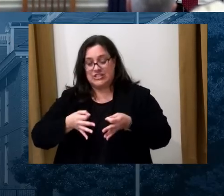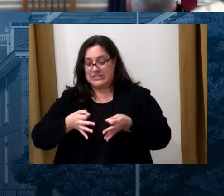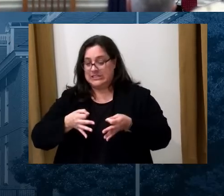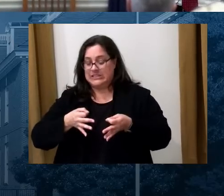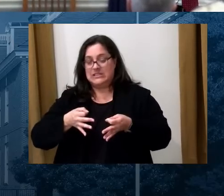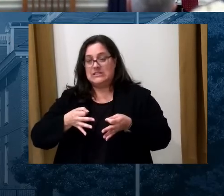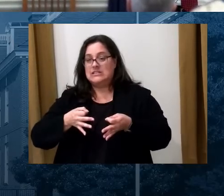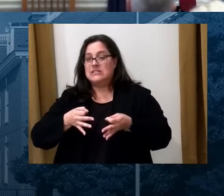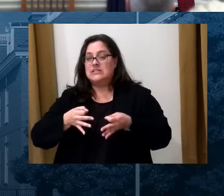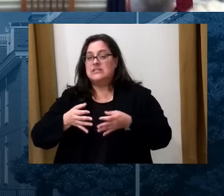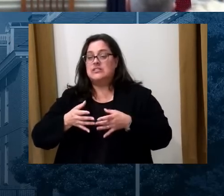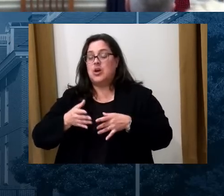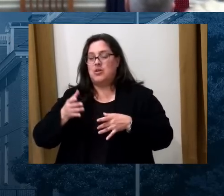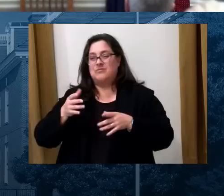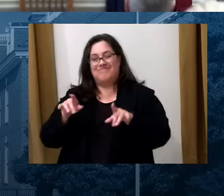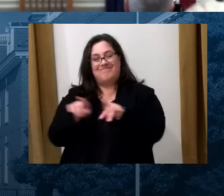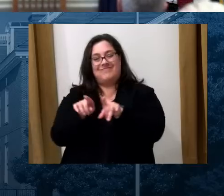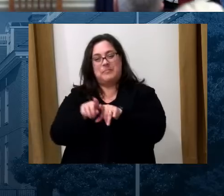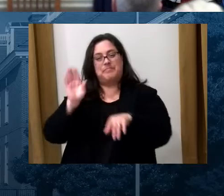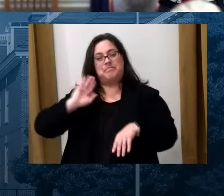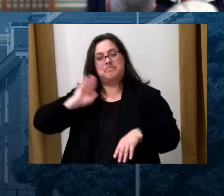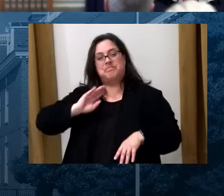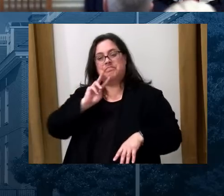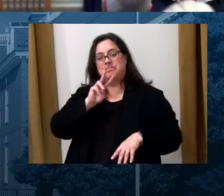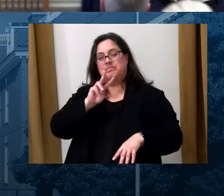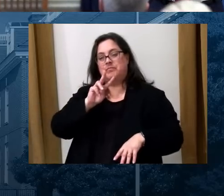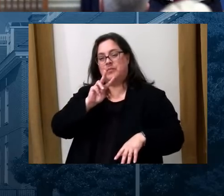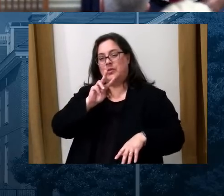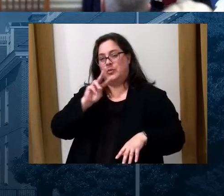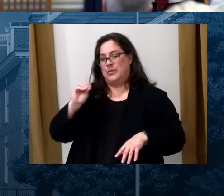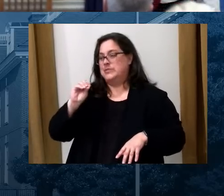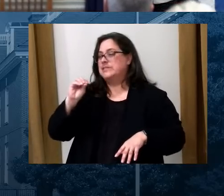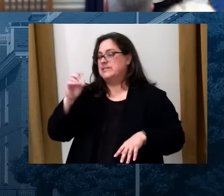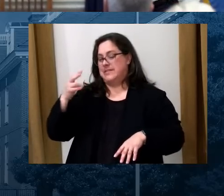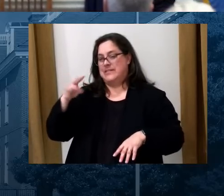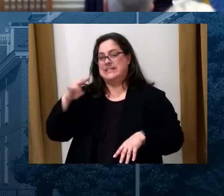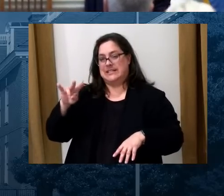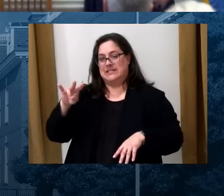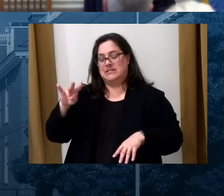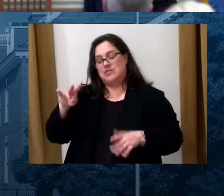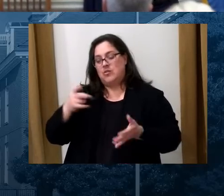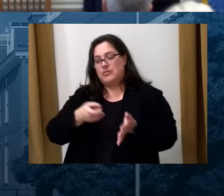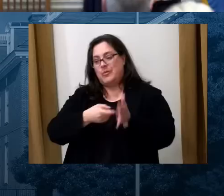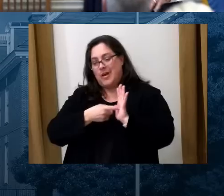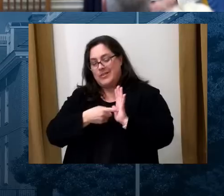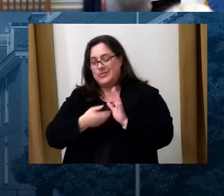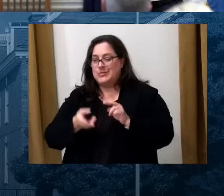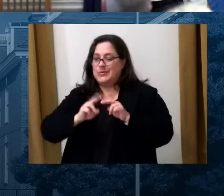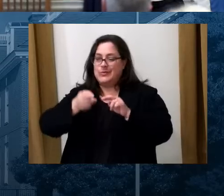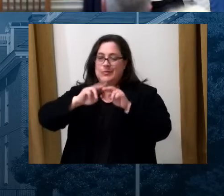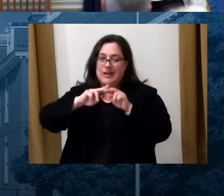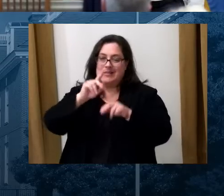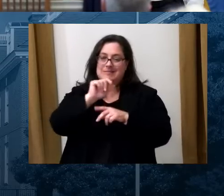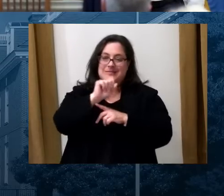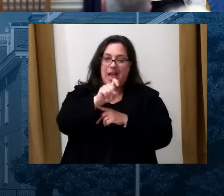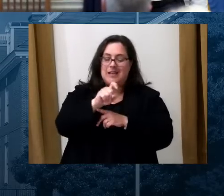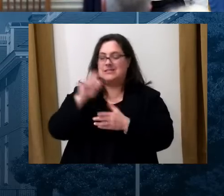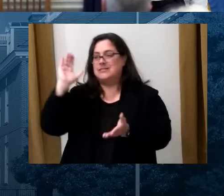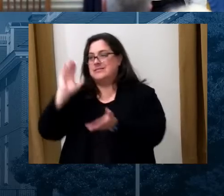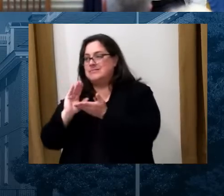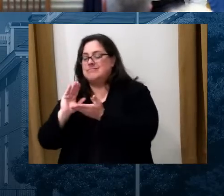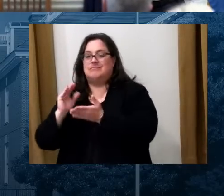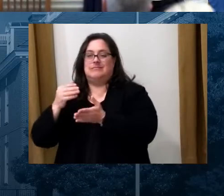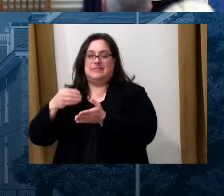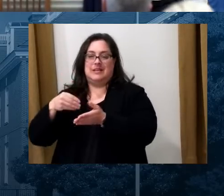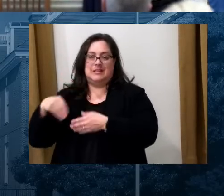back in 2017 with raising taxes and cutting spending, and it's